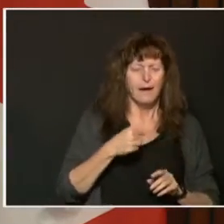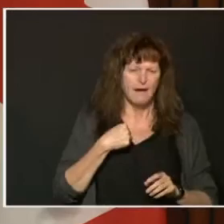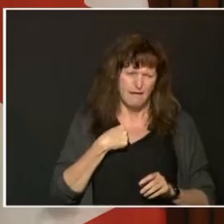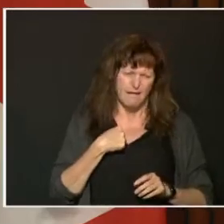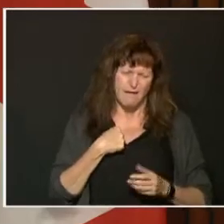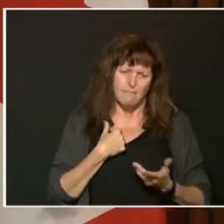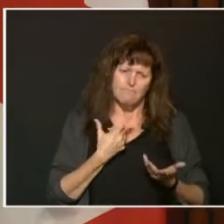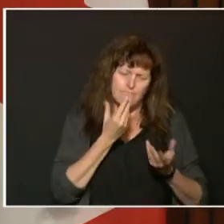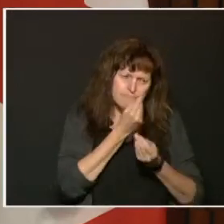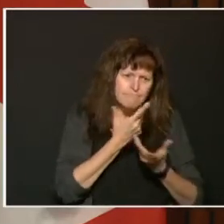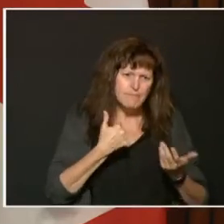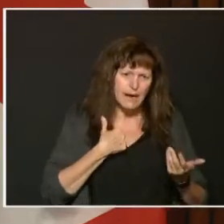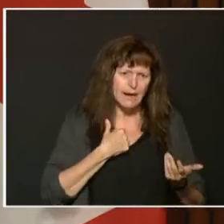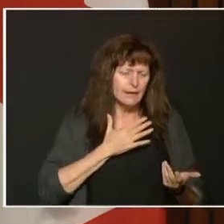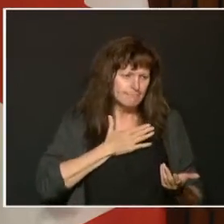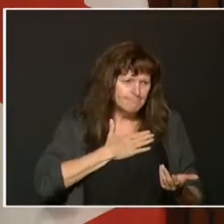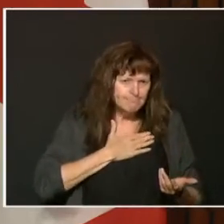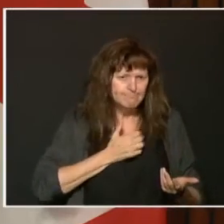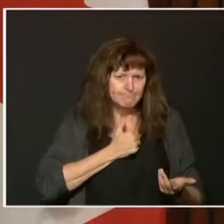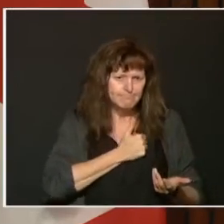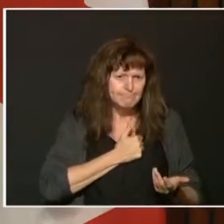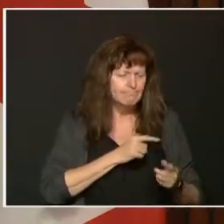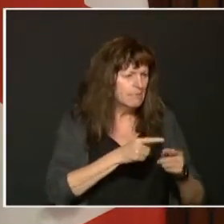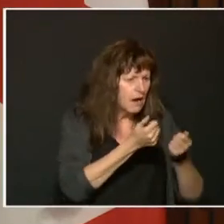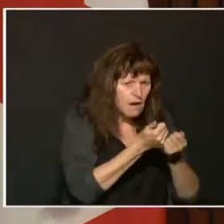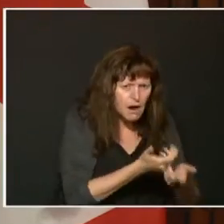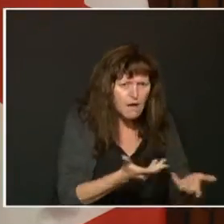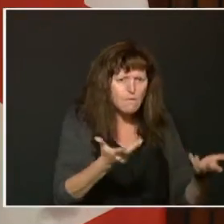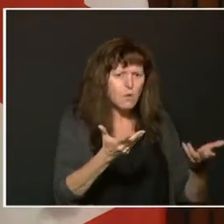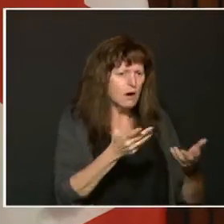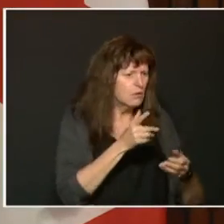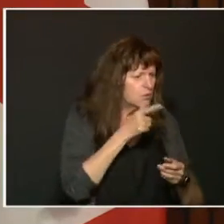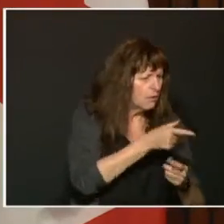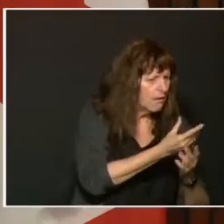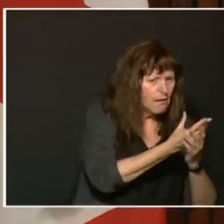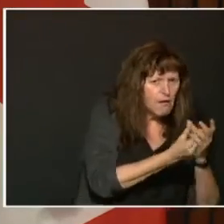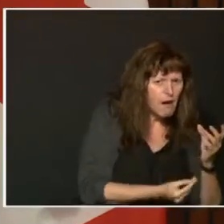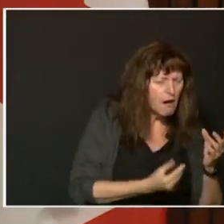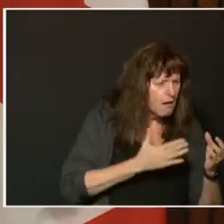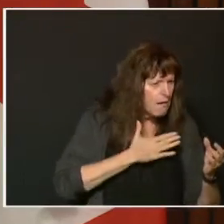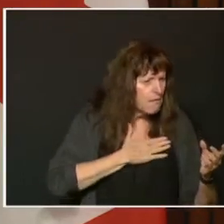condolences to everyone who has lost loved ones through this pandemic.